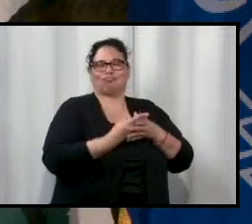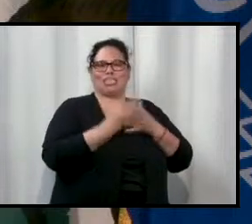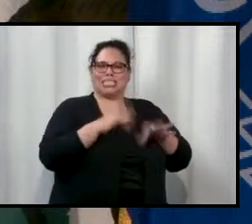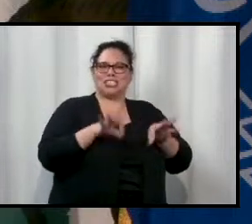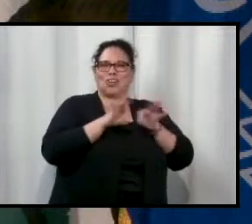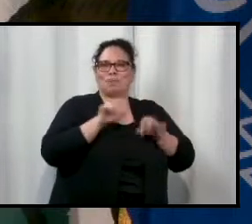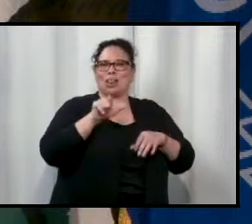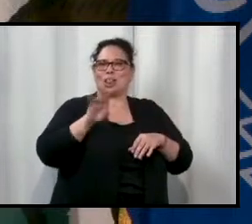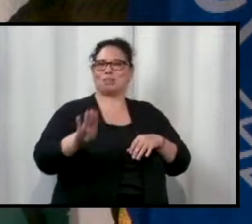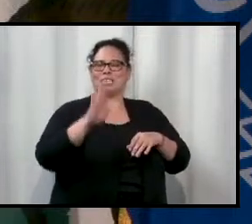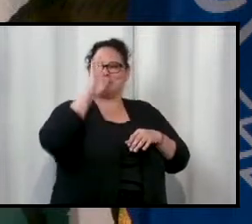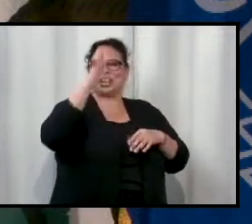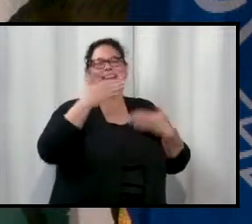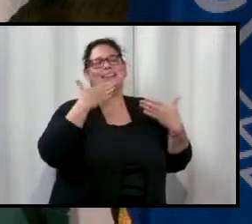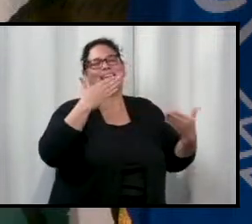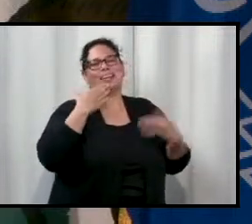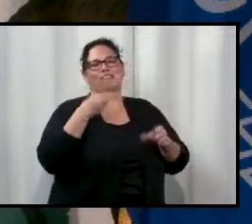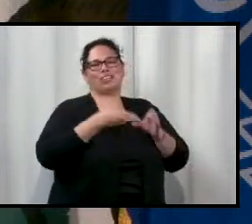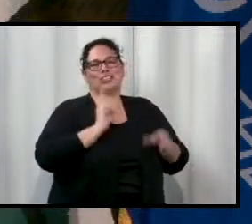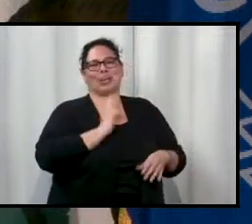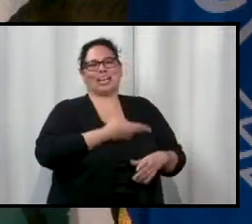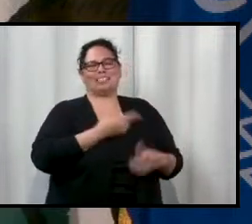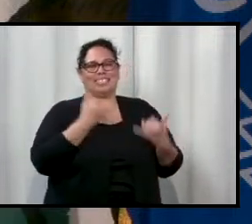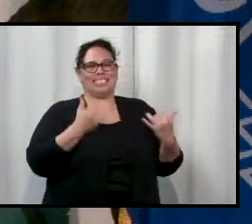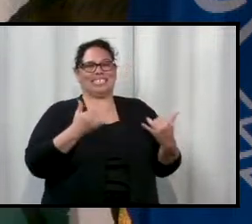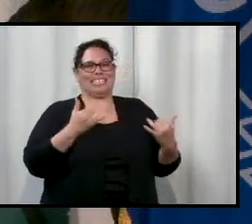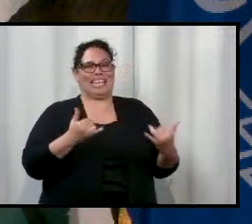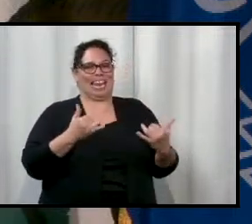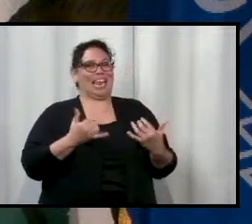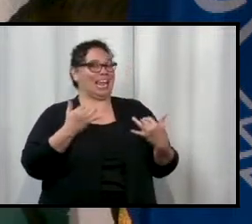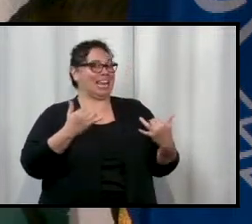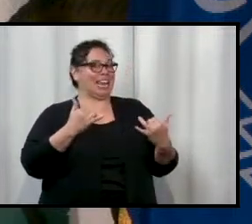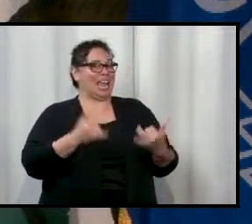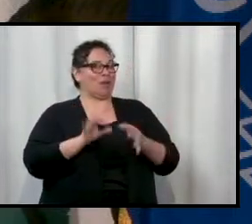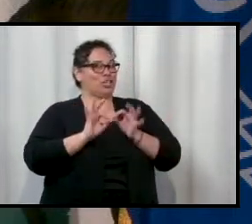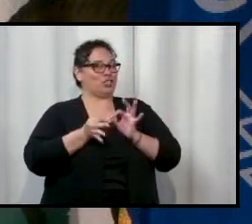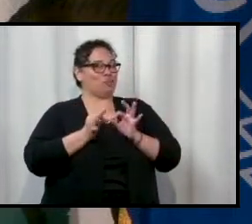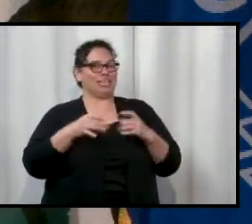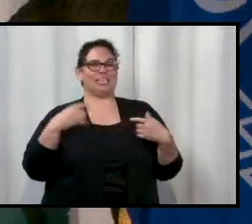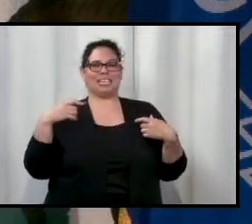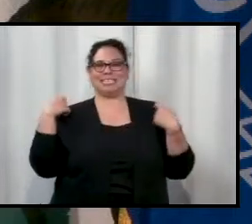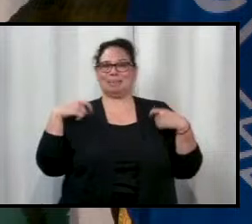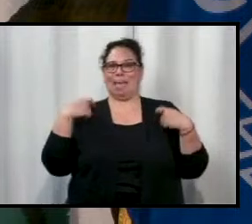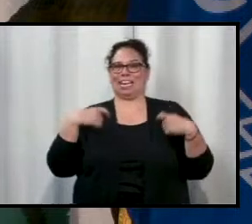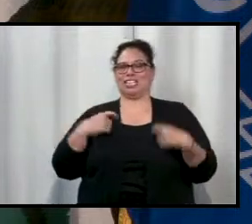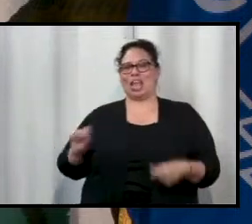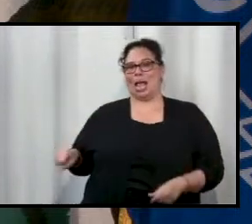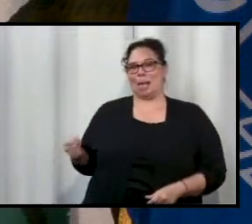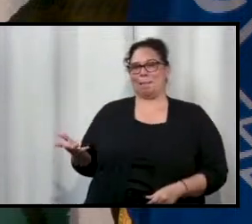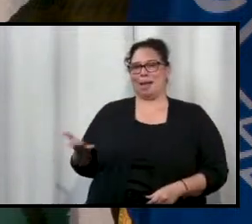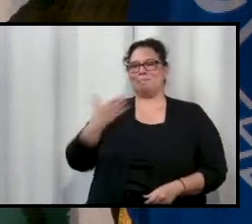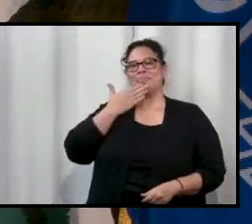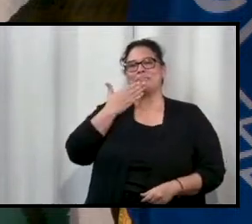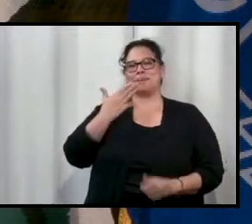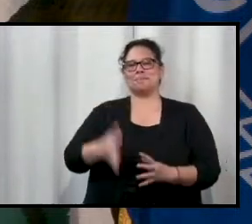future. So thank you all for joining us for today's update. Now we'll proceed with interpretation in Spanish and Khmer.